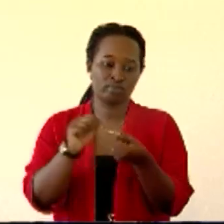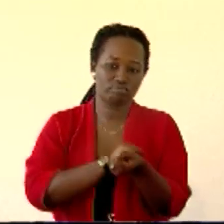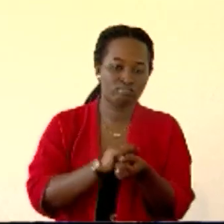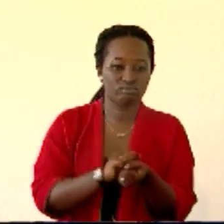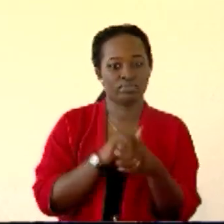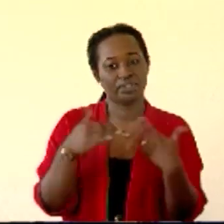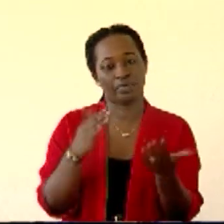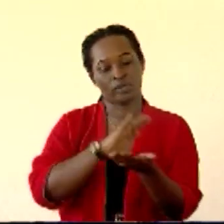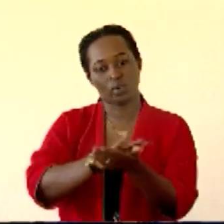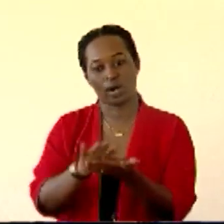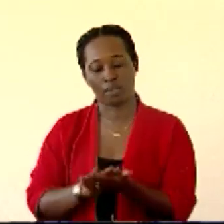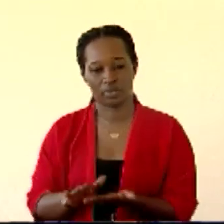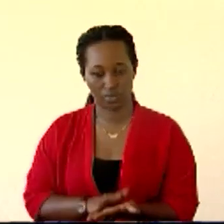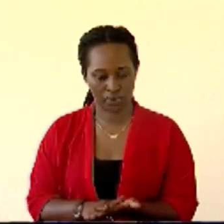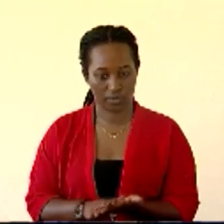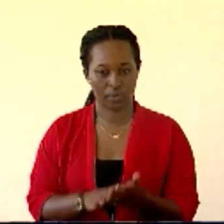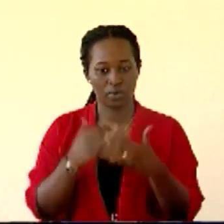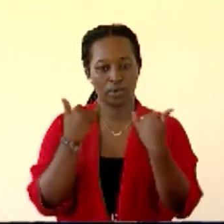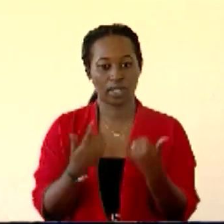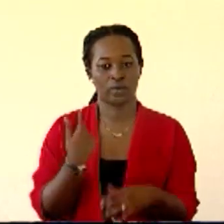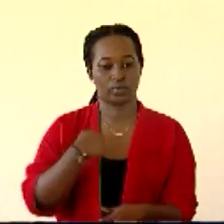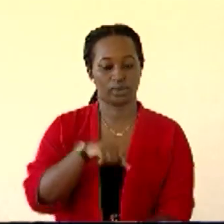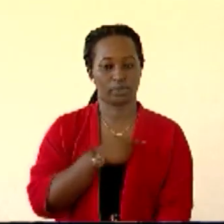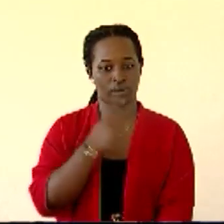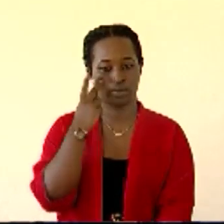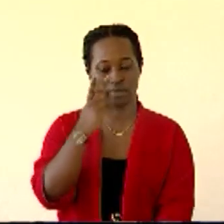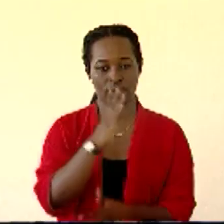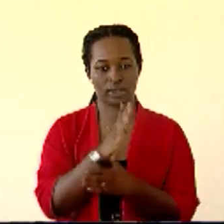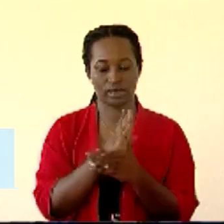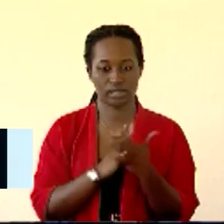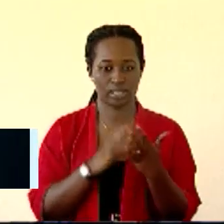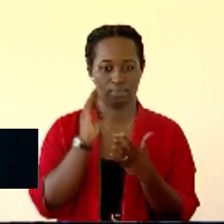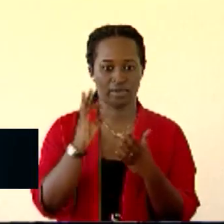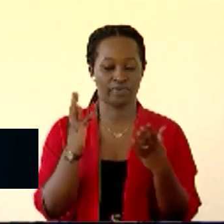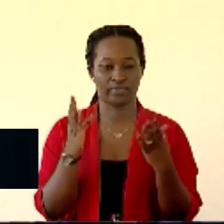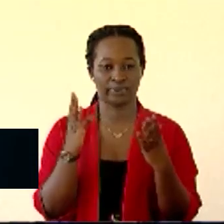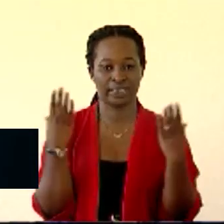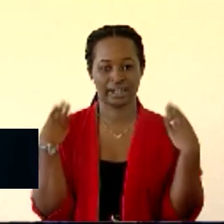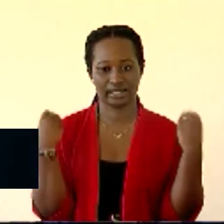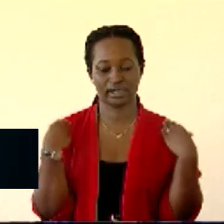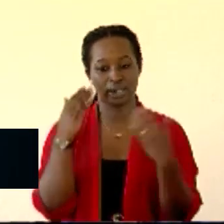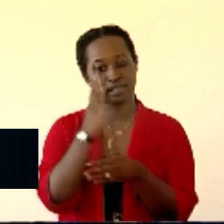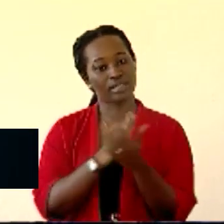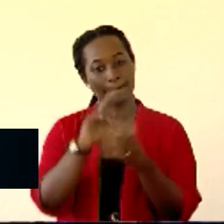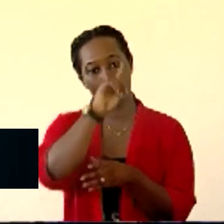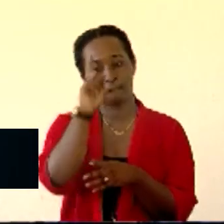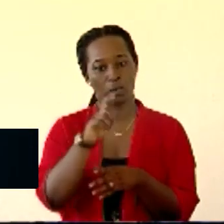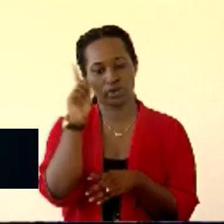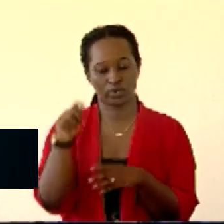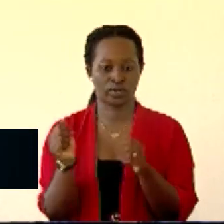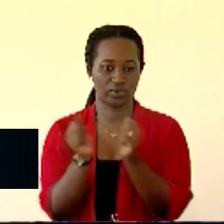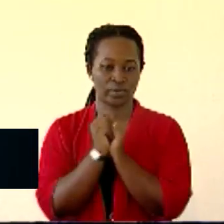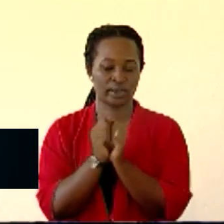process. So we are now going to look at some of the exercises, some of the questions together, and